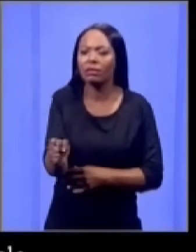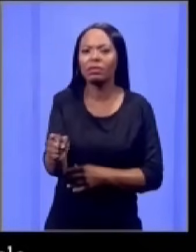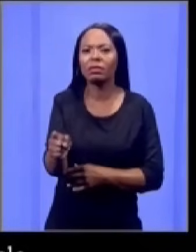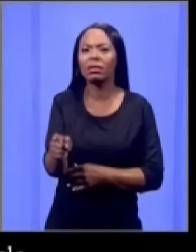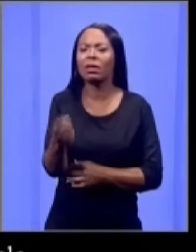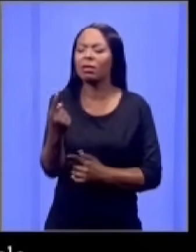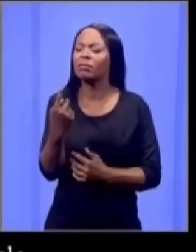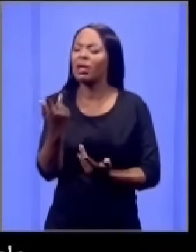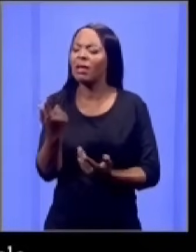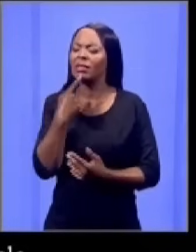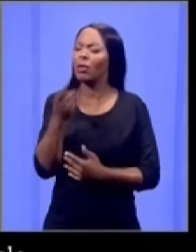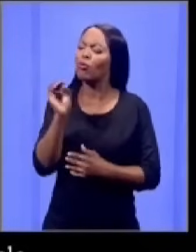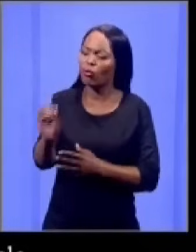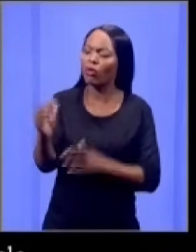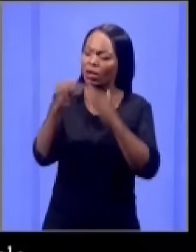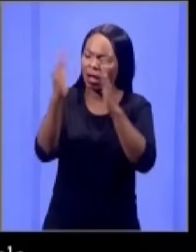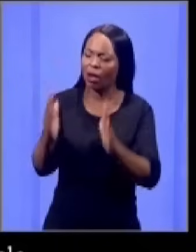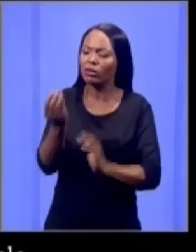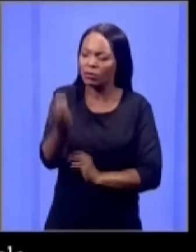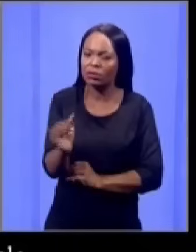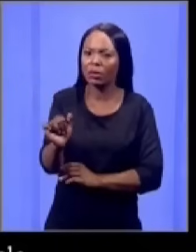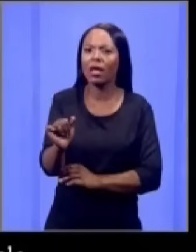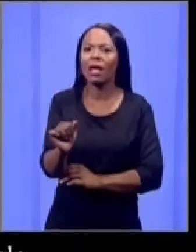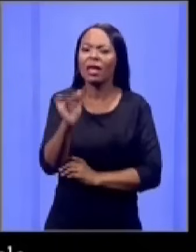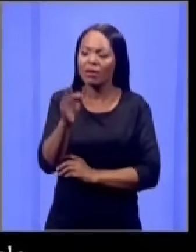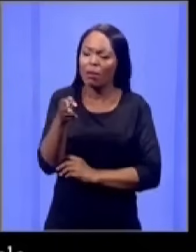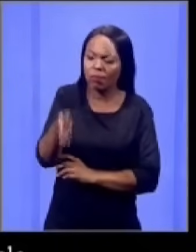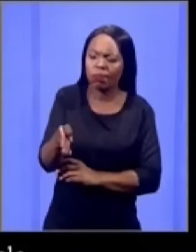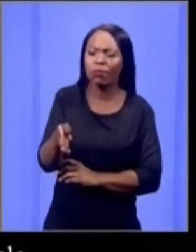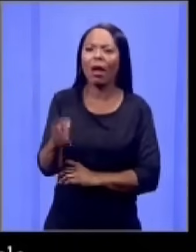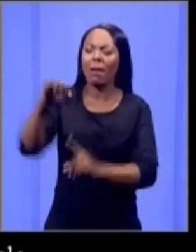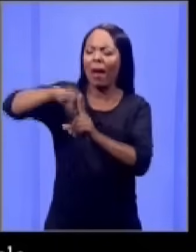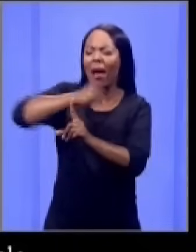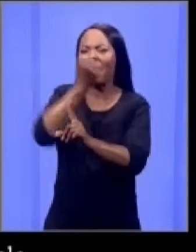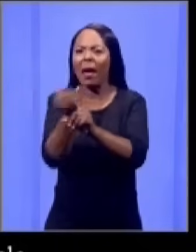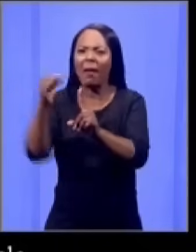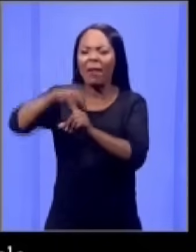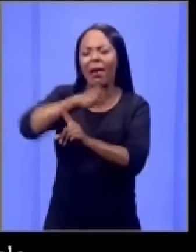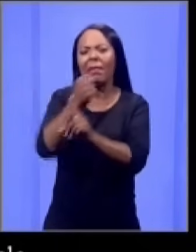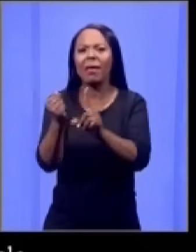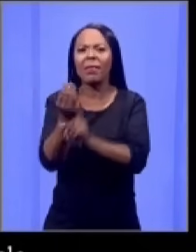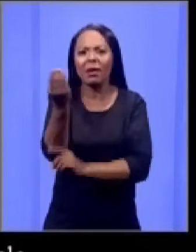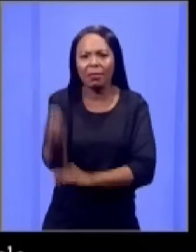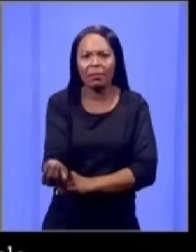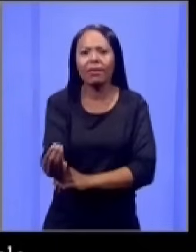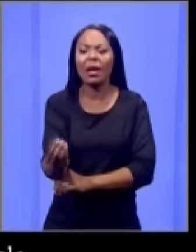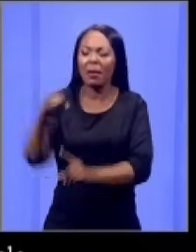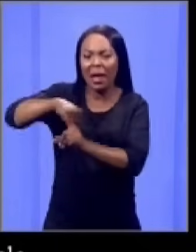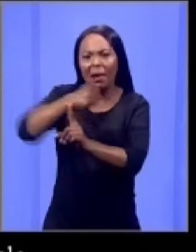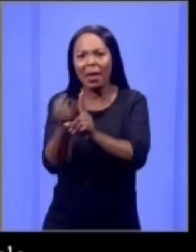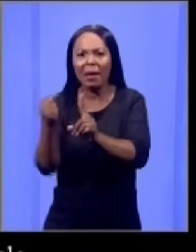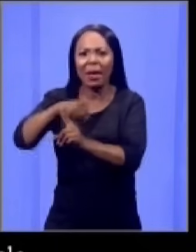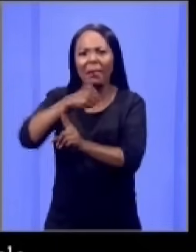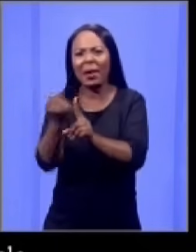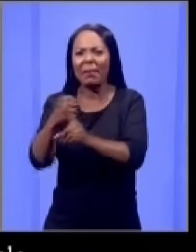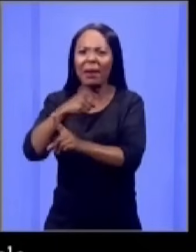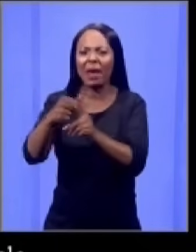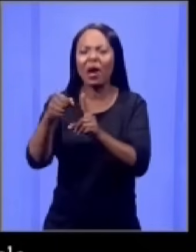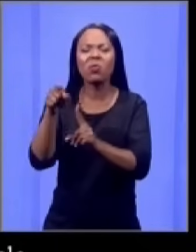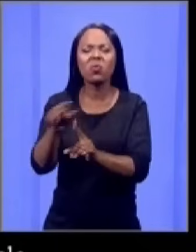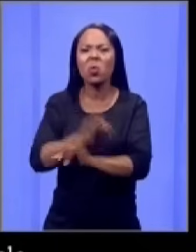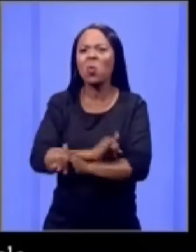a ketella e le hore o shapa ngwana mme moshapa wa hae o ile wa etsa hore a shape ngwana ho isa mo ngwana maileng